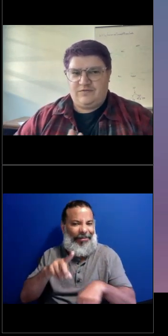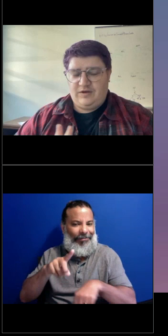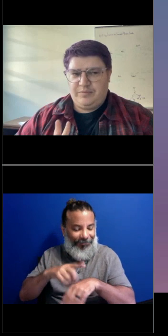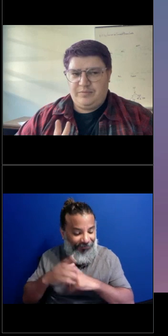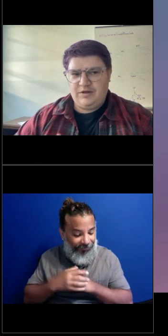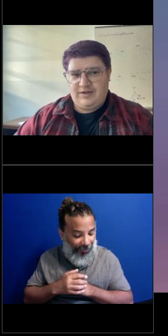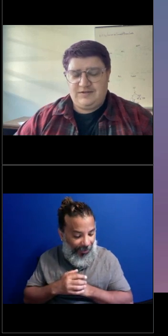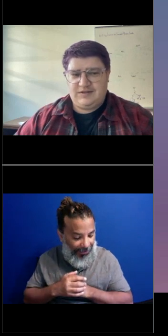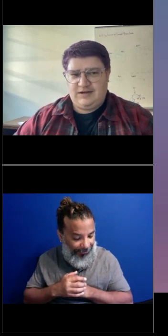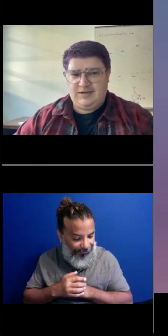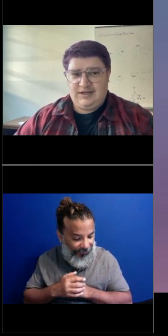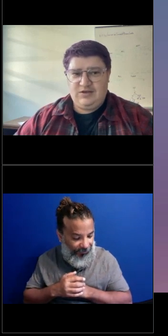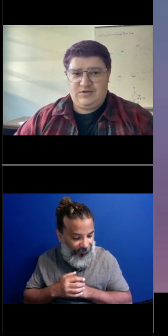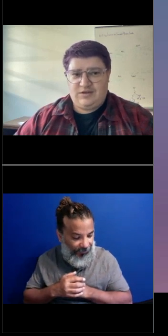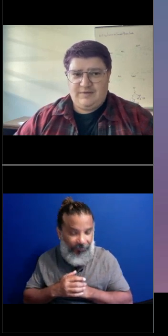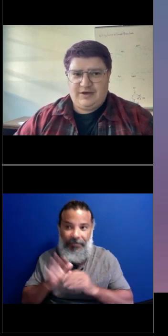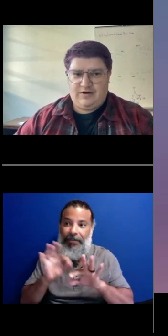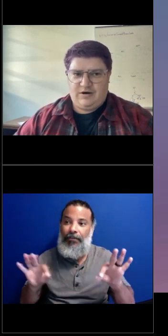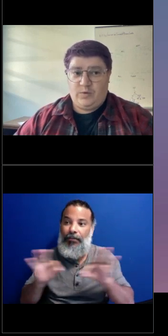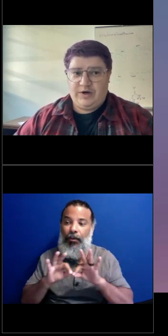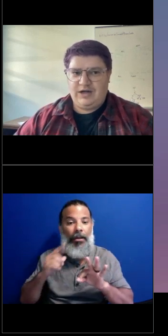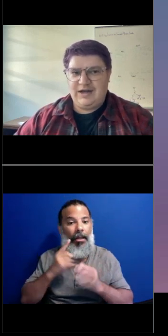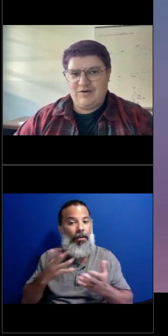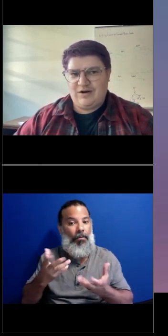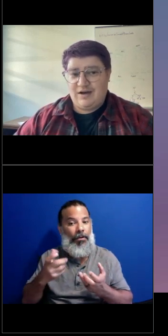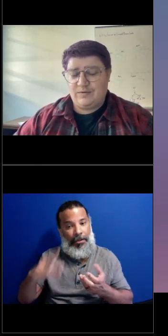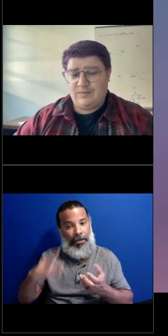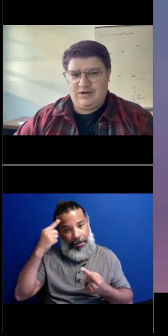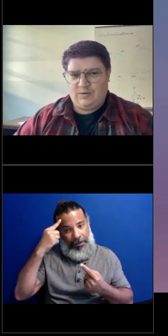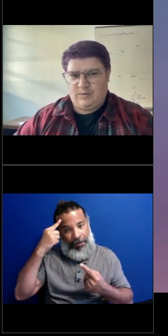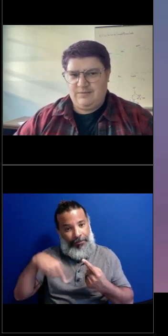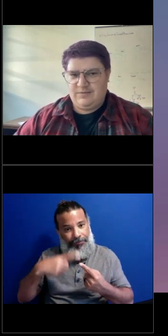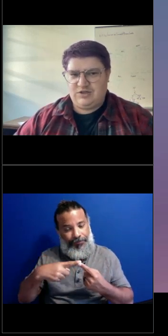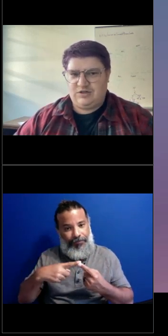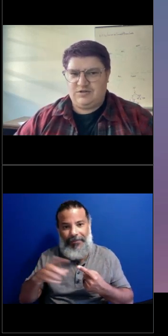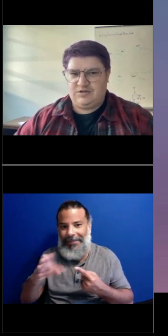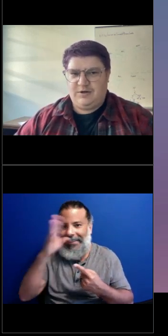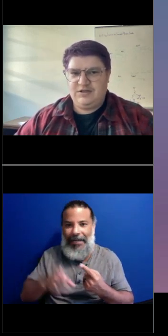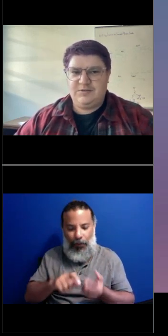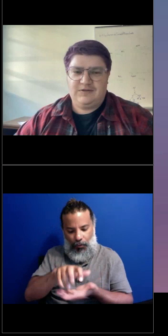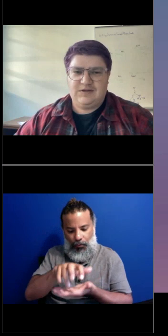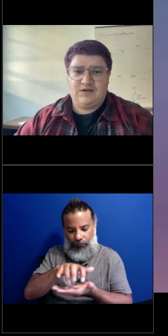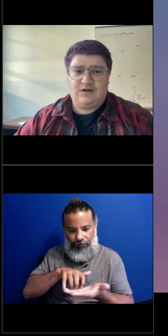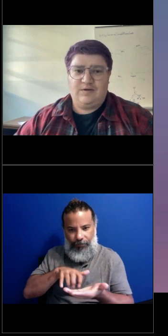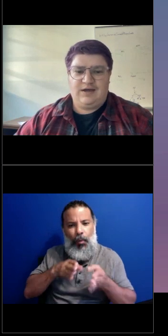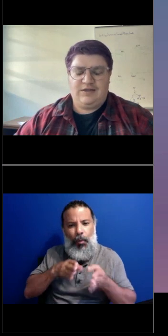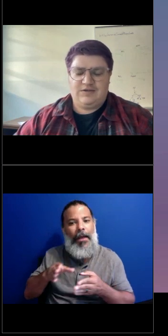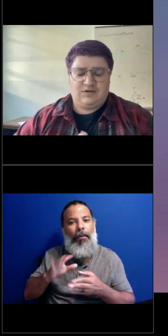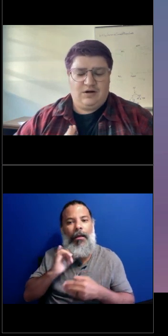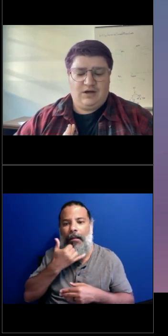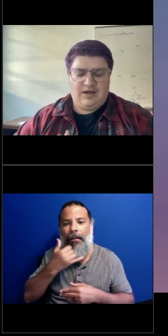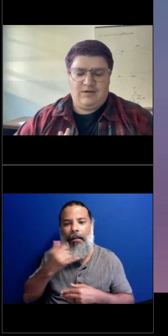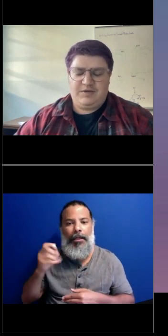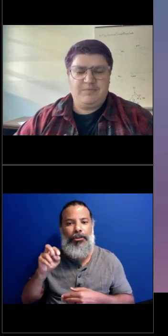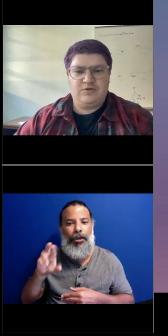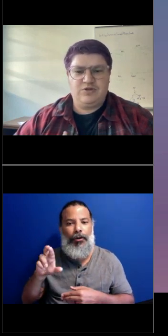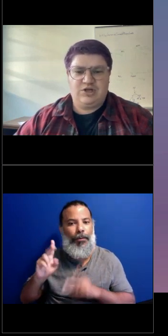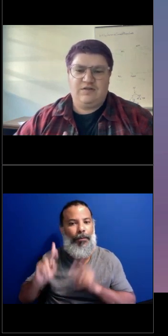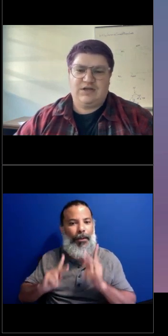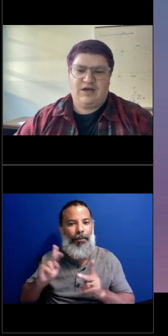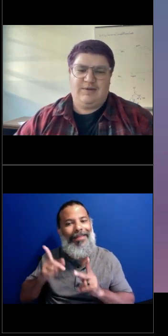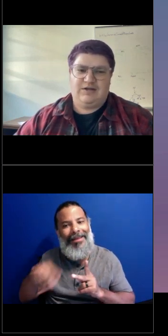the sort of important things that I need you to think about are, one, never ever write in a way that misgenders your participants. That's not okay. These are, again,